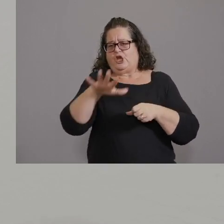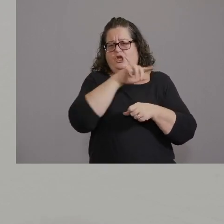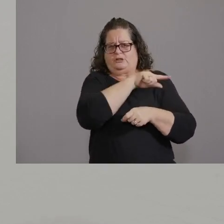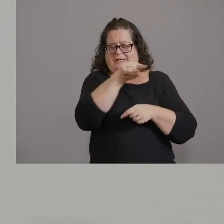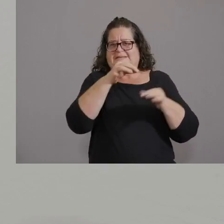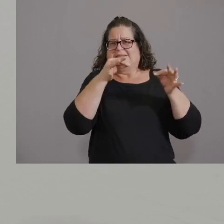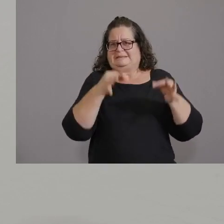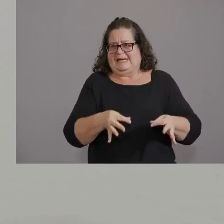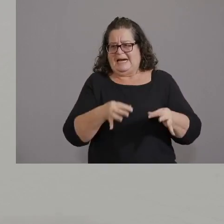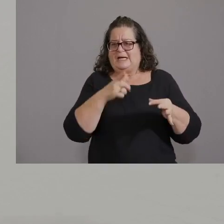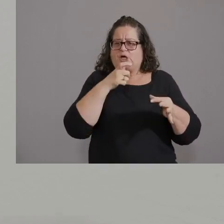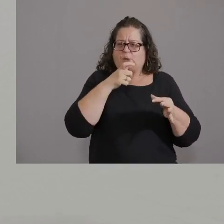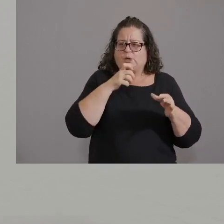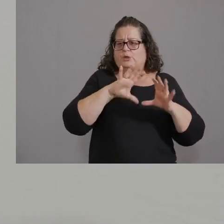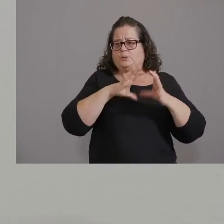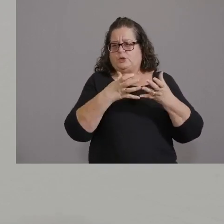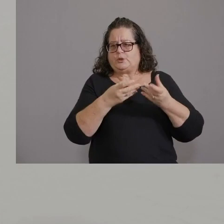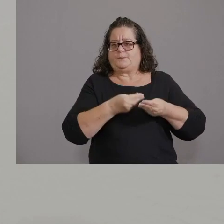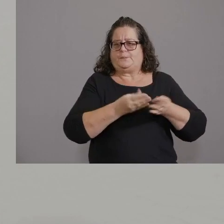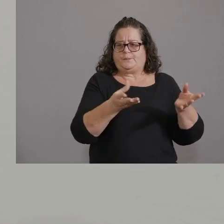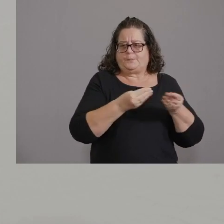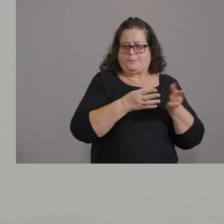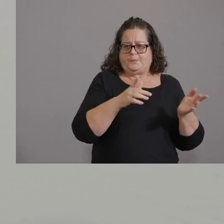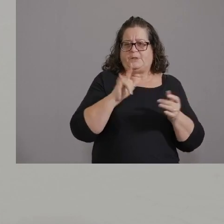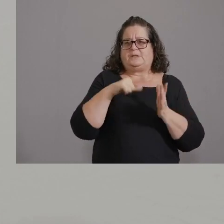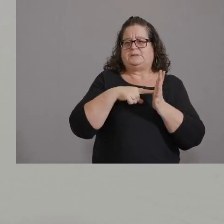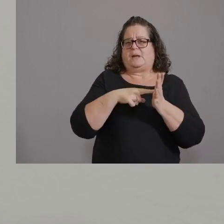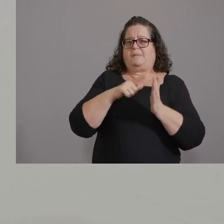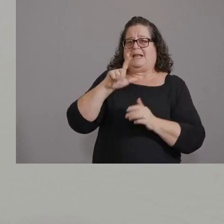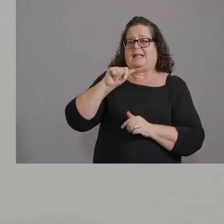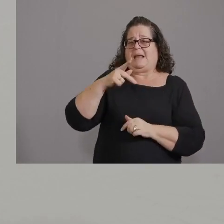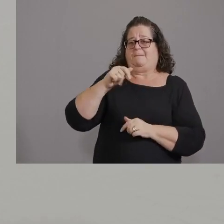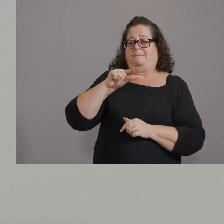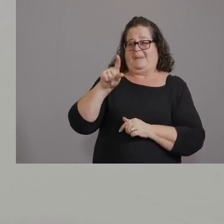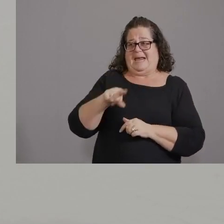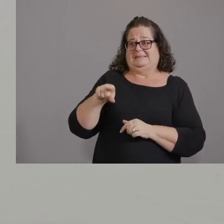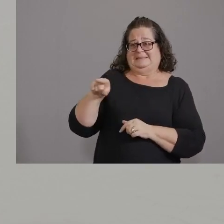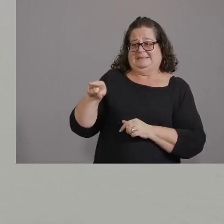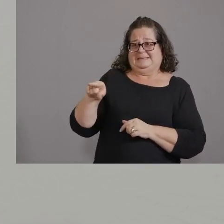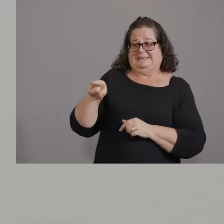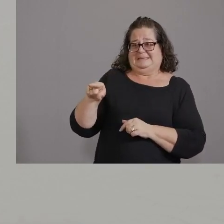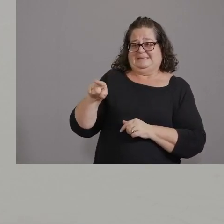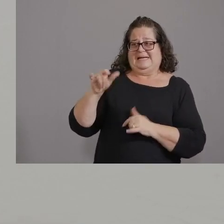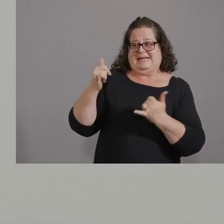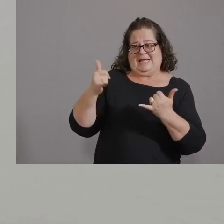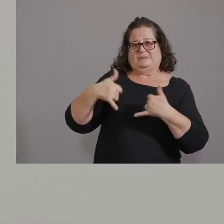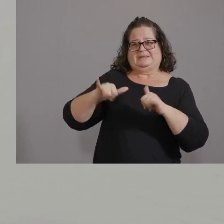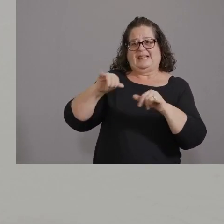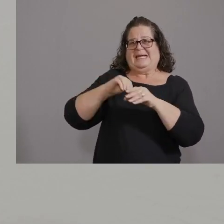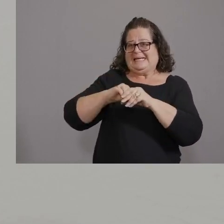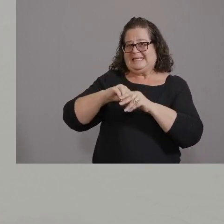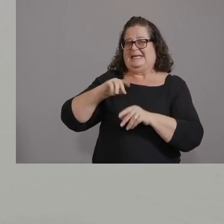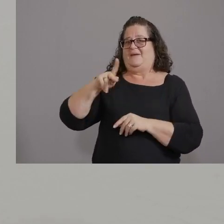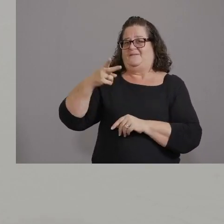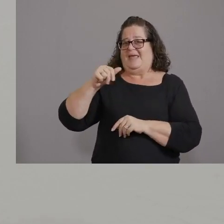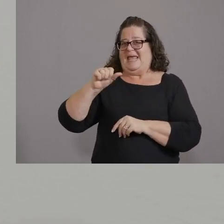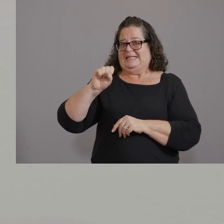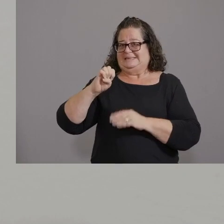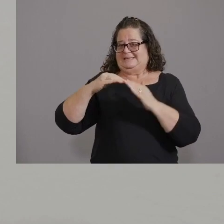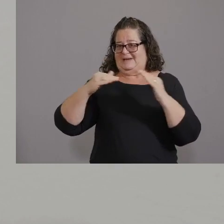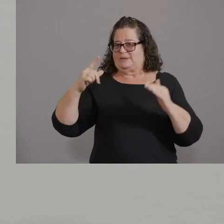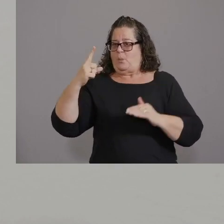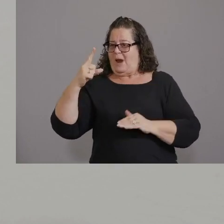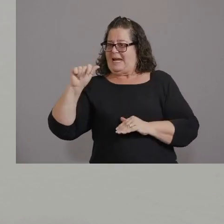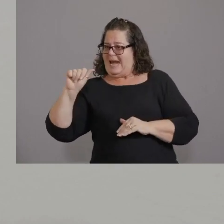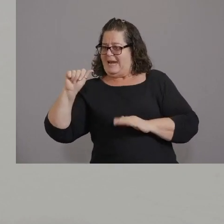Paz County is still in phase 1A. They are not entering into phase 1B at this time. And other counties can stay in